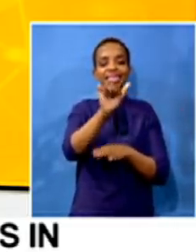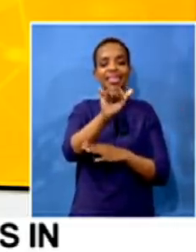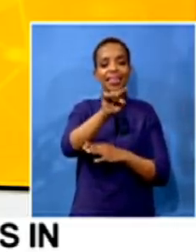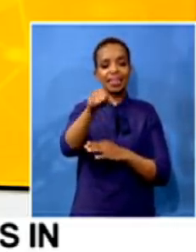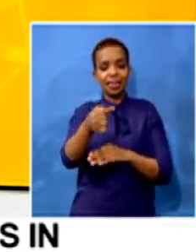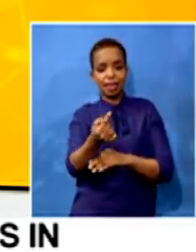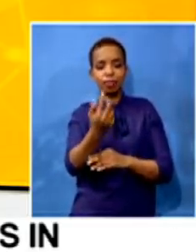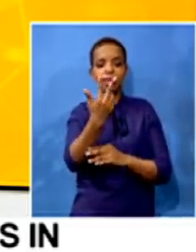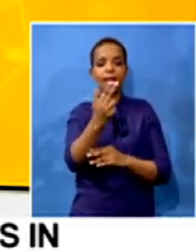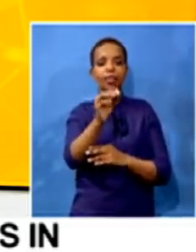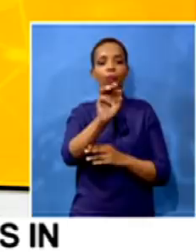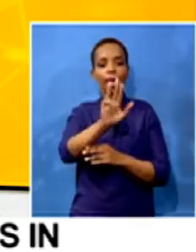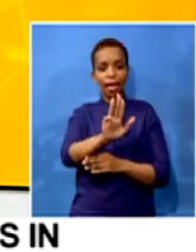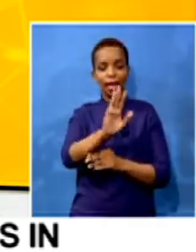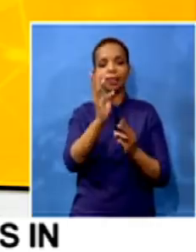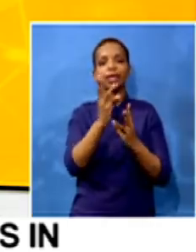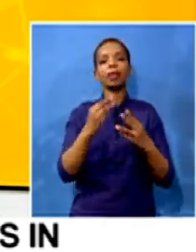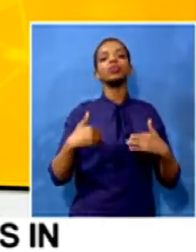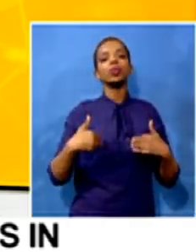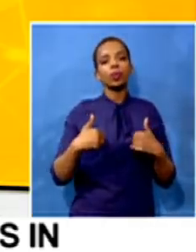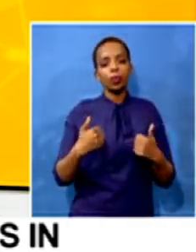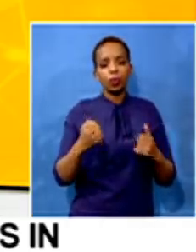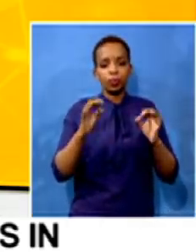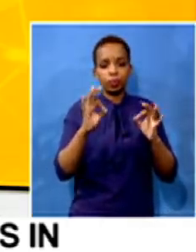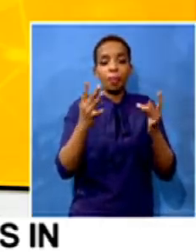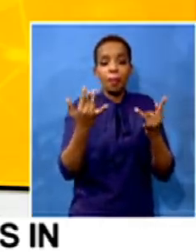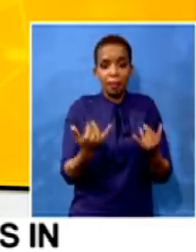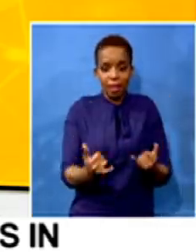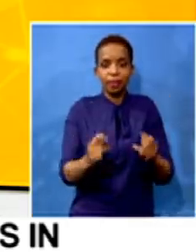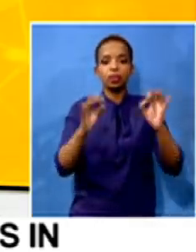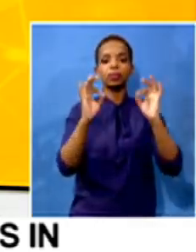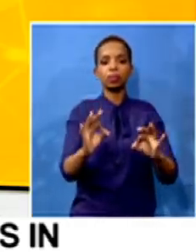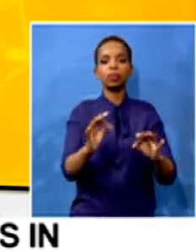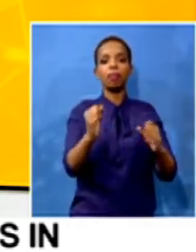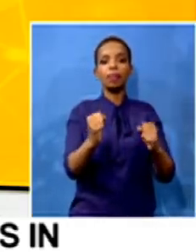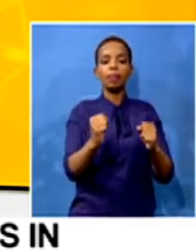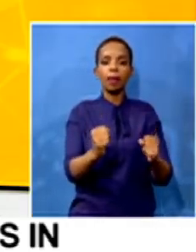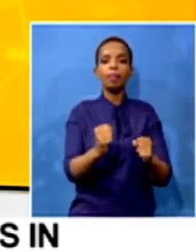16,809 recoveries, which brings the total number of active cases to